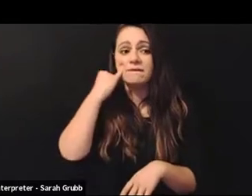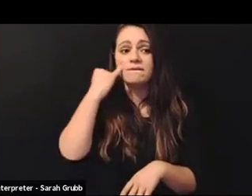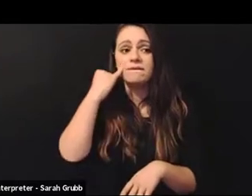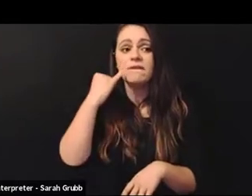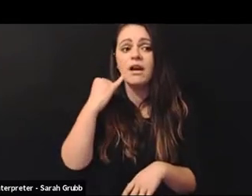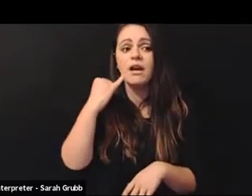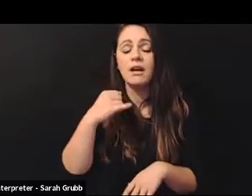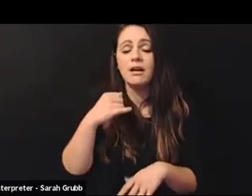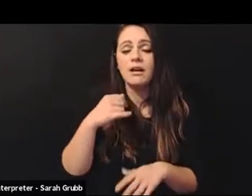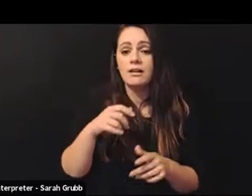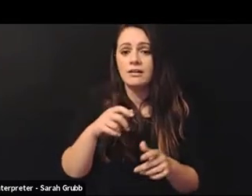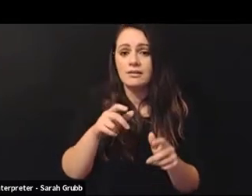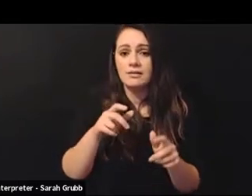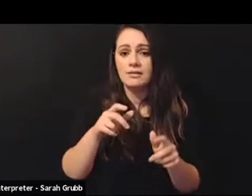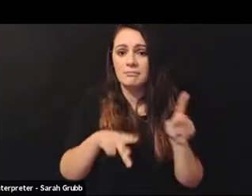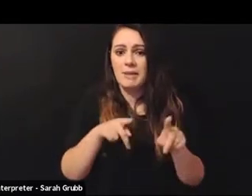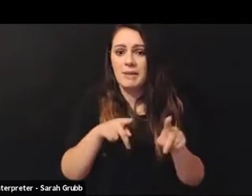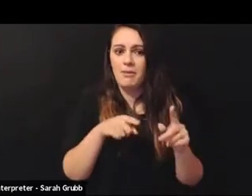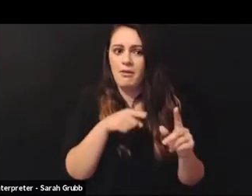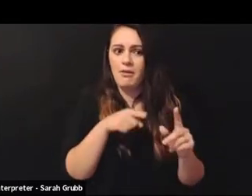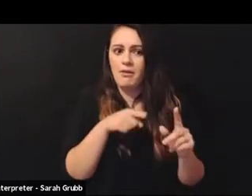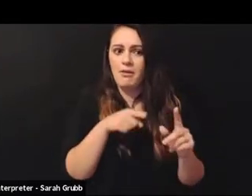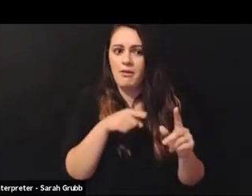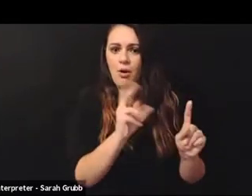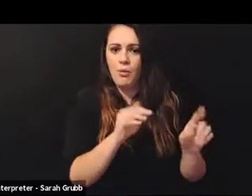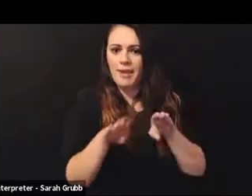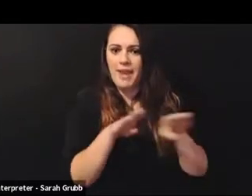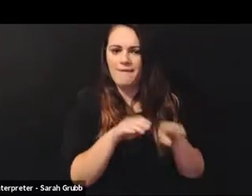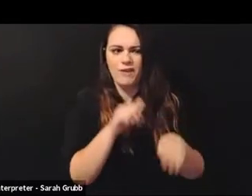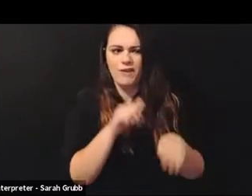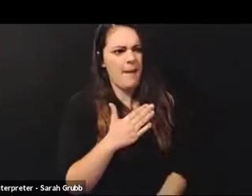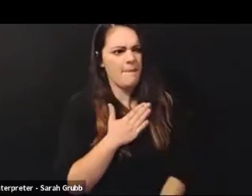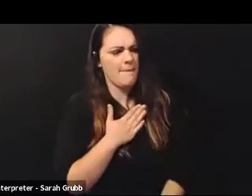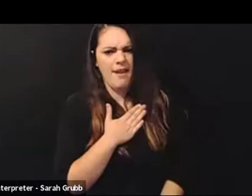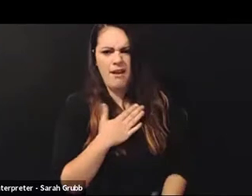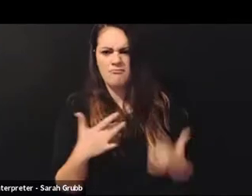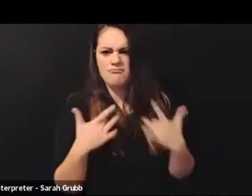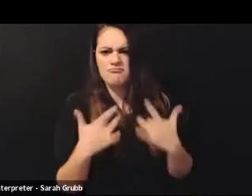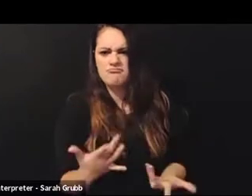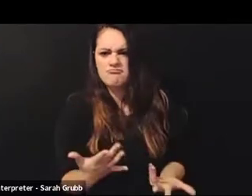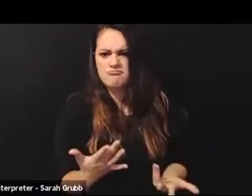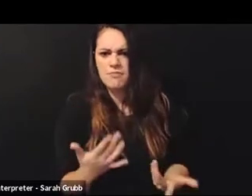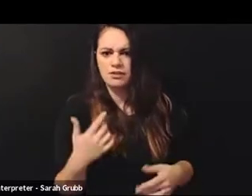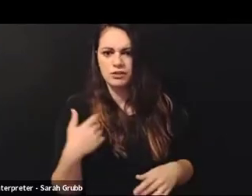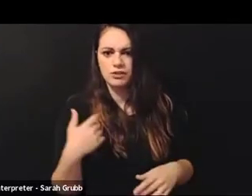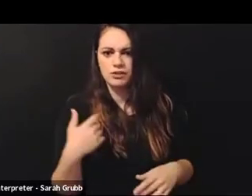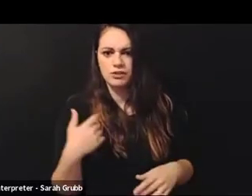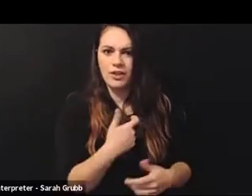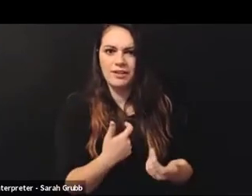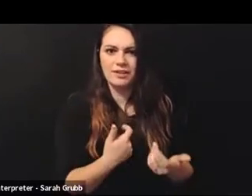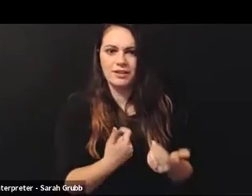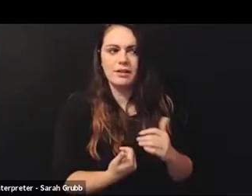that aren't what we would do, and we decide to kind of make them stop it or change it.